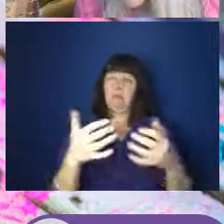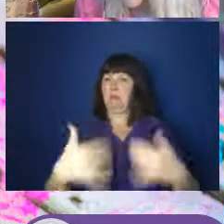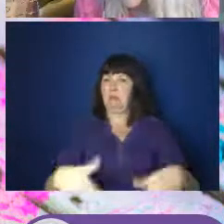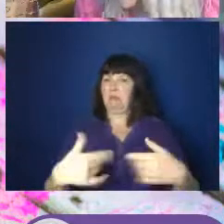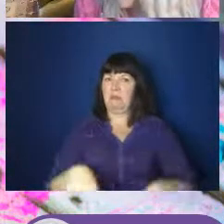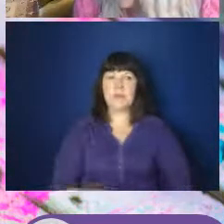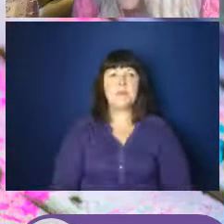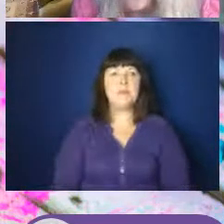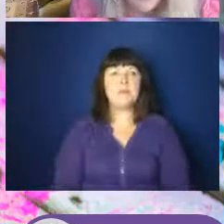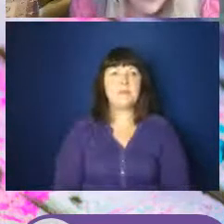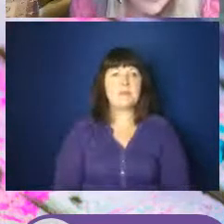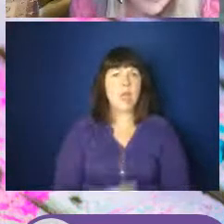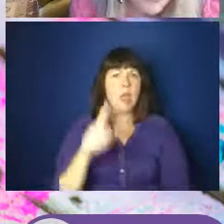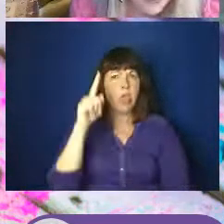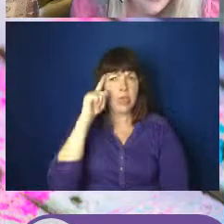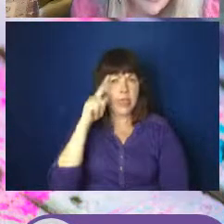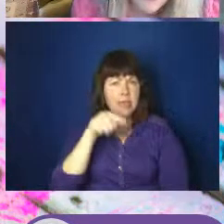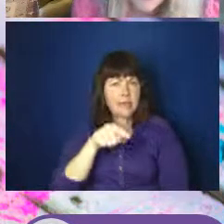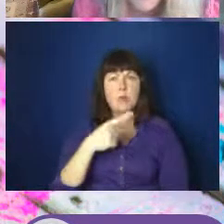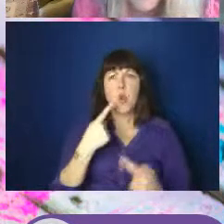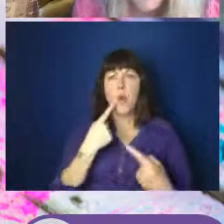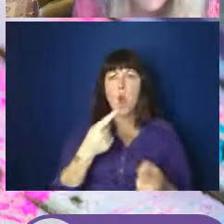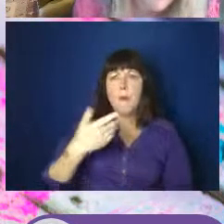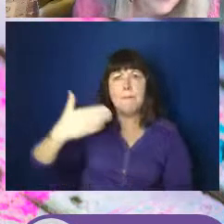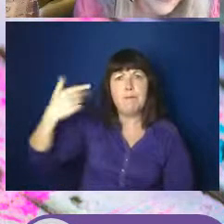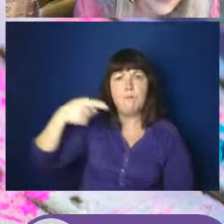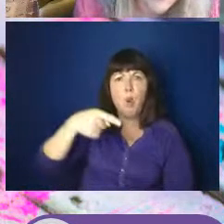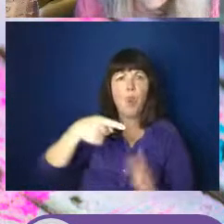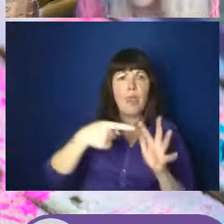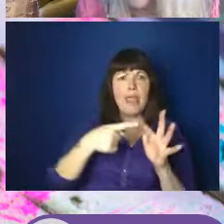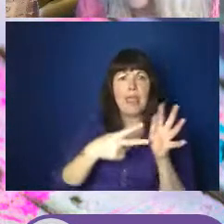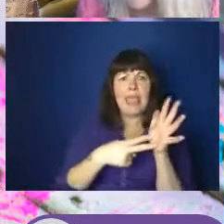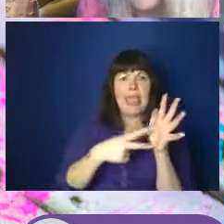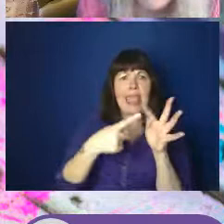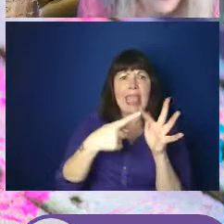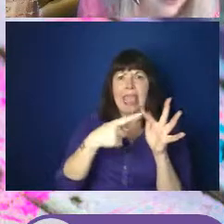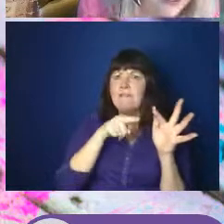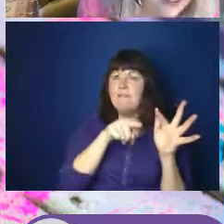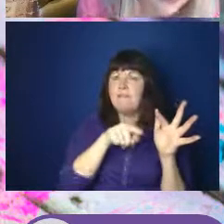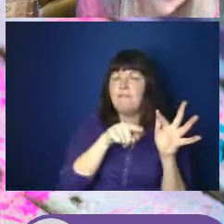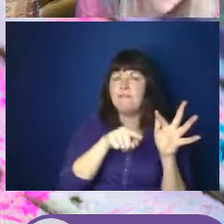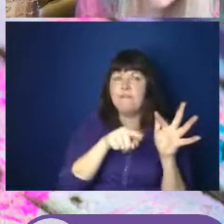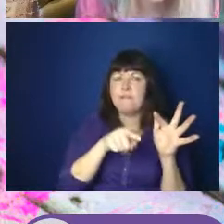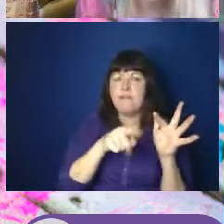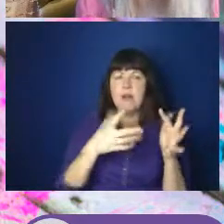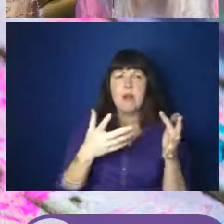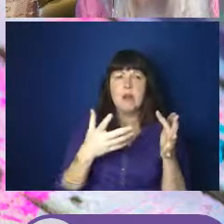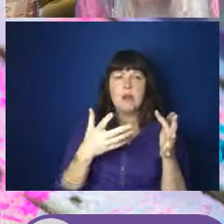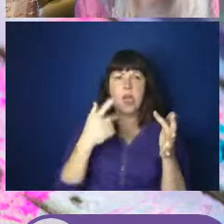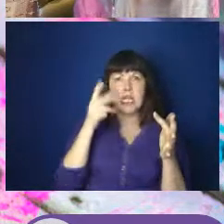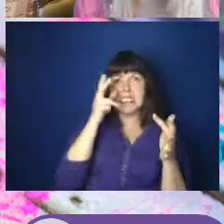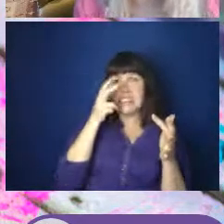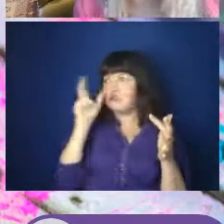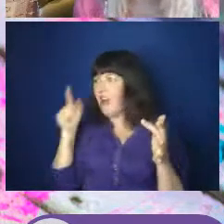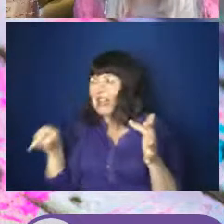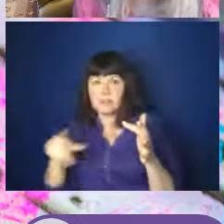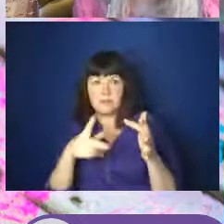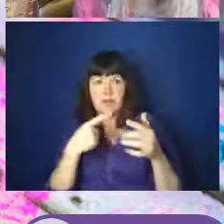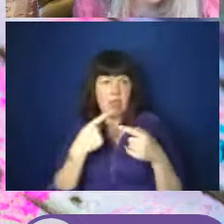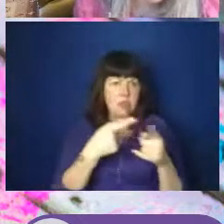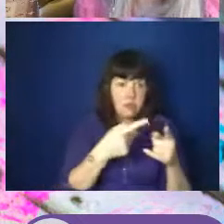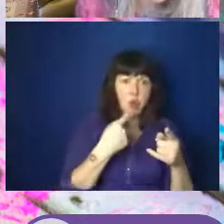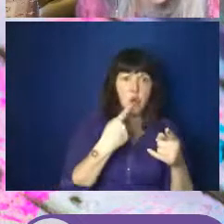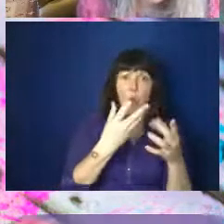I missed Eve's comment earlier as well. I was talking and then I got distracted and then the comment had disappeared. So sorry, Eve. Thank you that